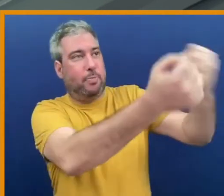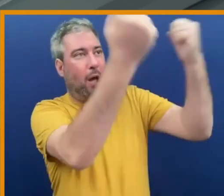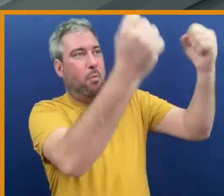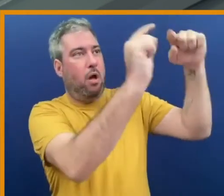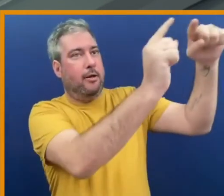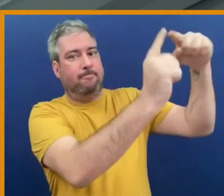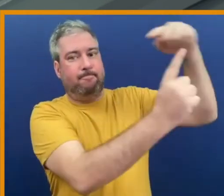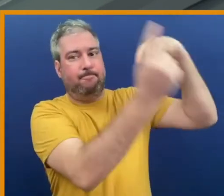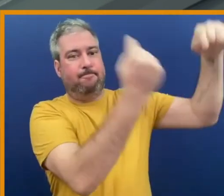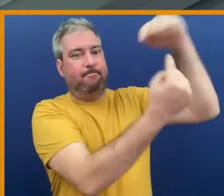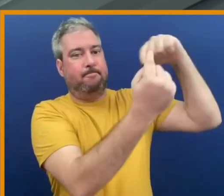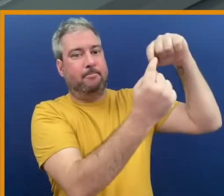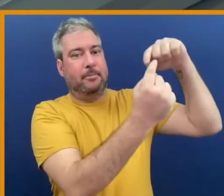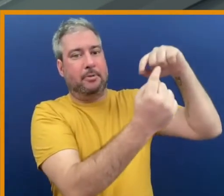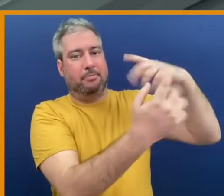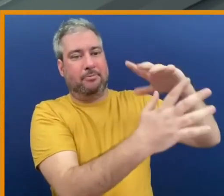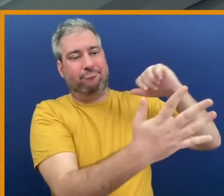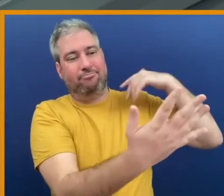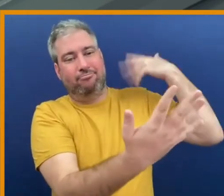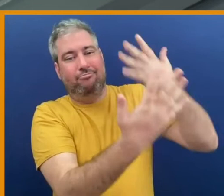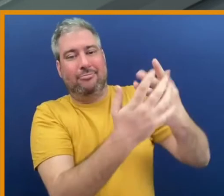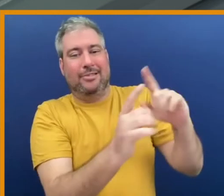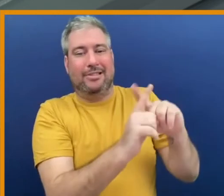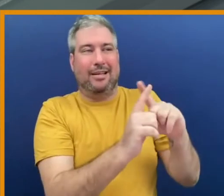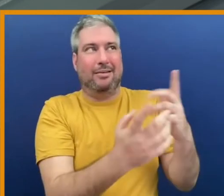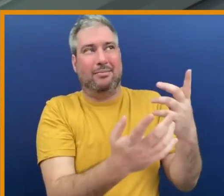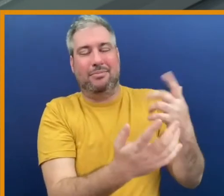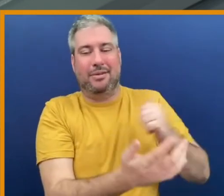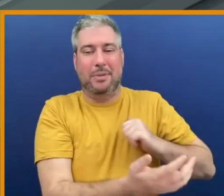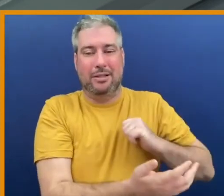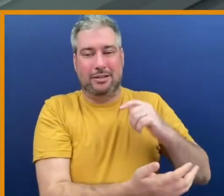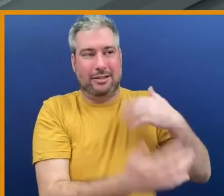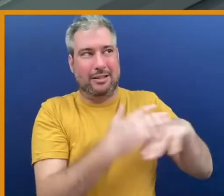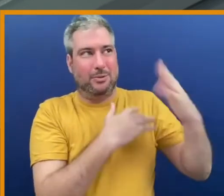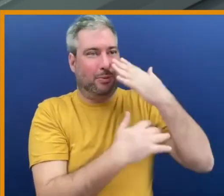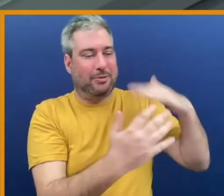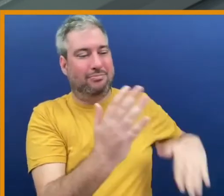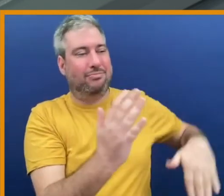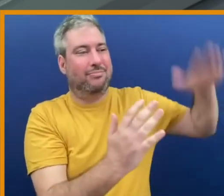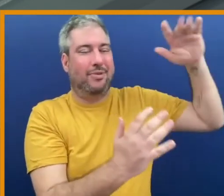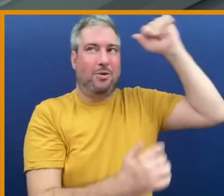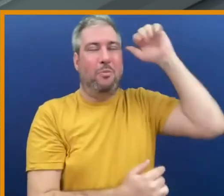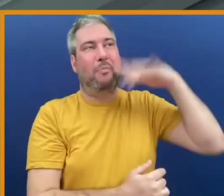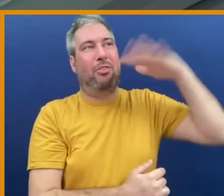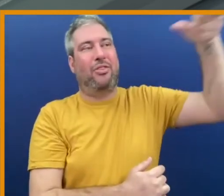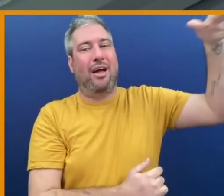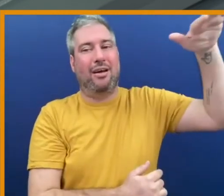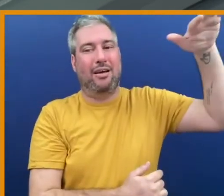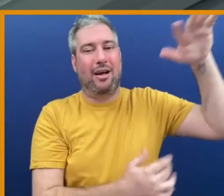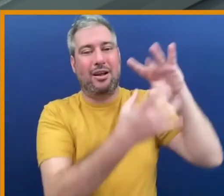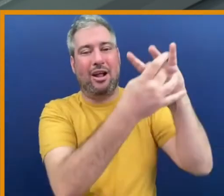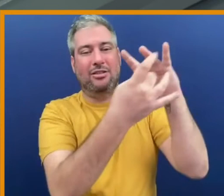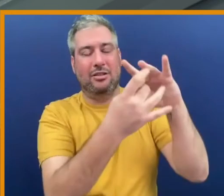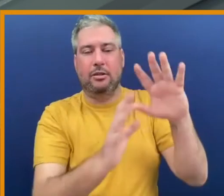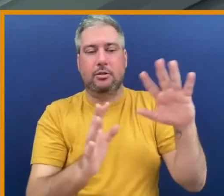they were at school. It means more decentralized decision making, so that we don't have all the power blocked into one place at the